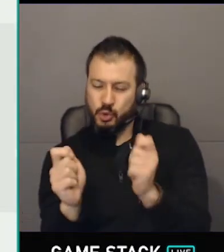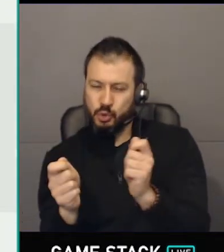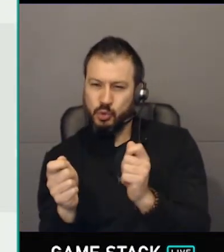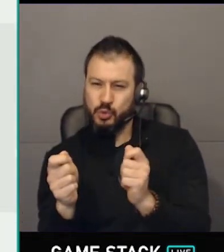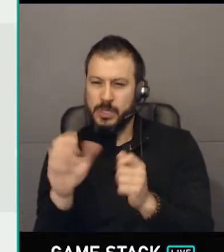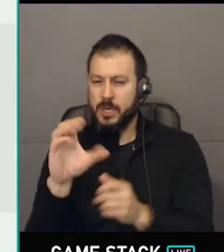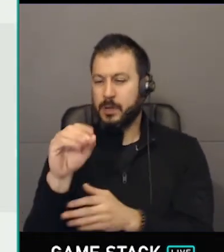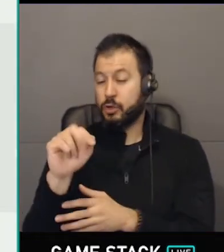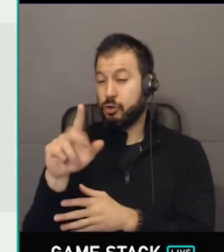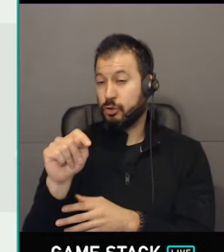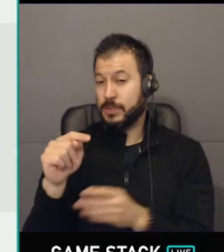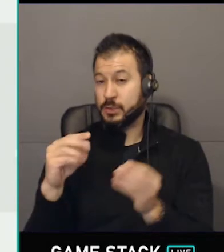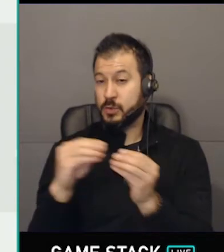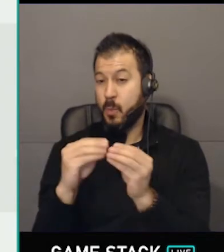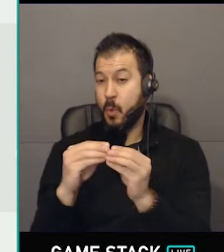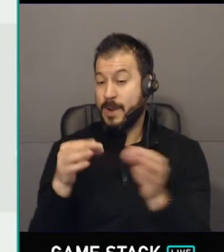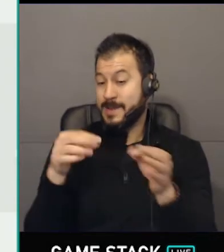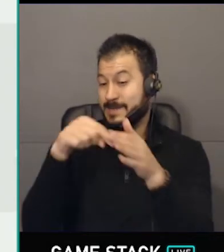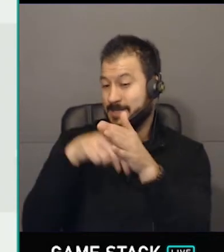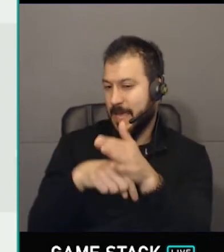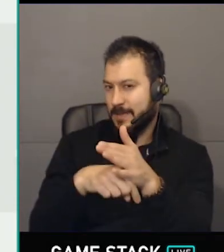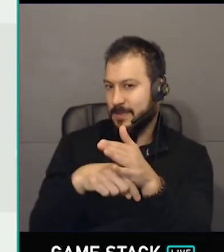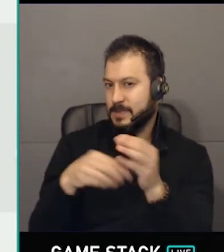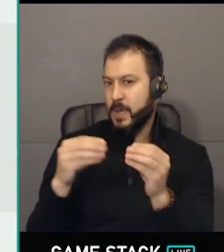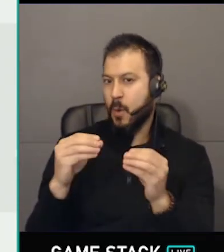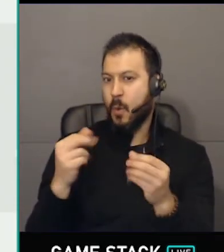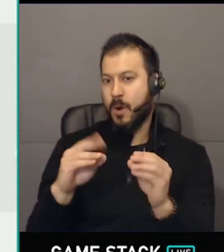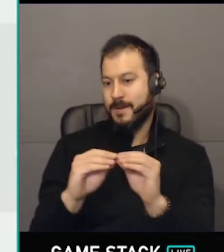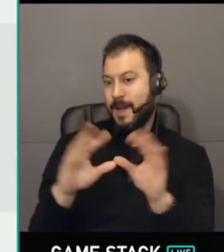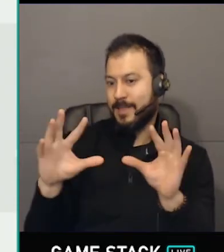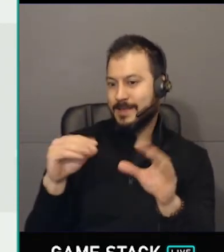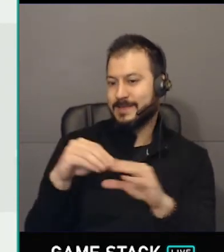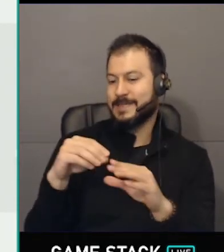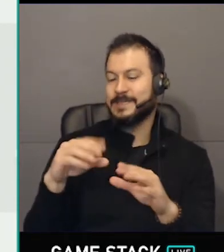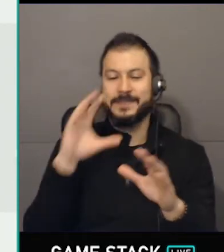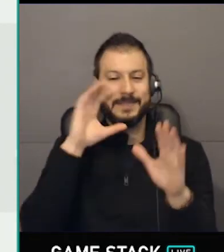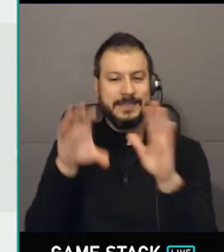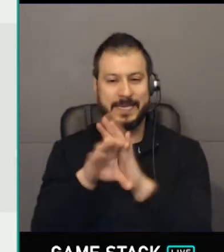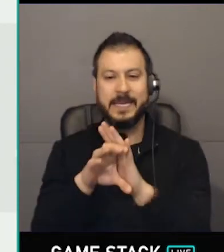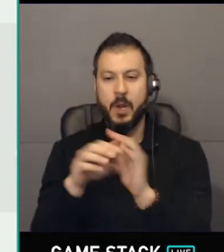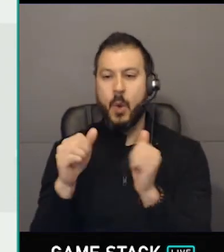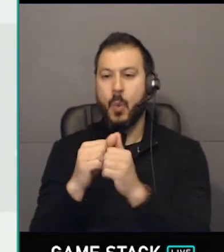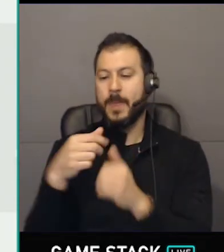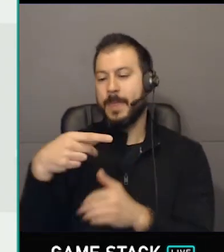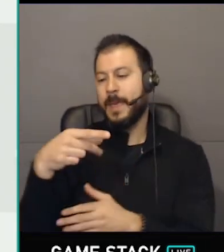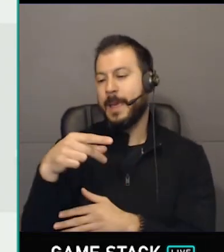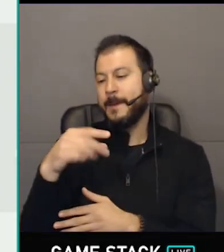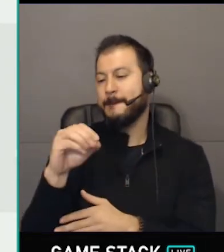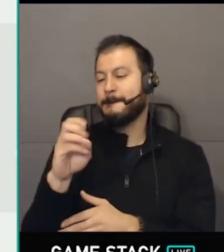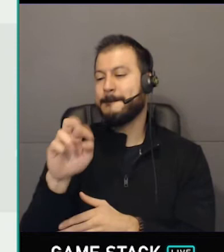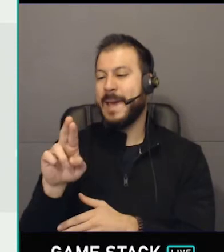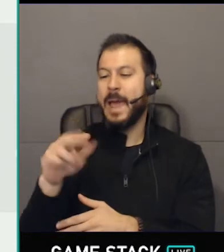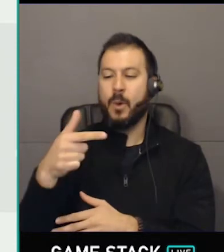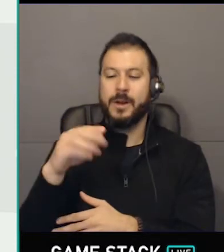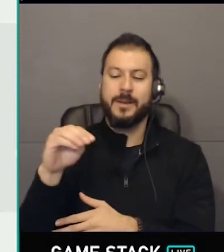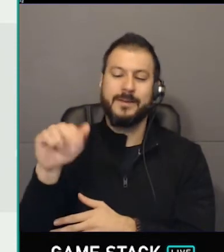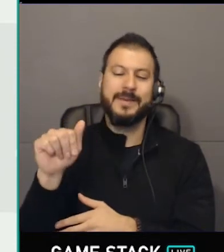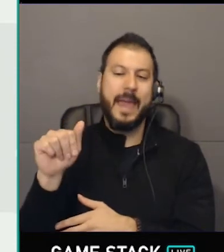details in shadows or highlights in a scene. And this is implemented with a power or gamma function.